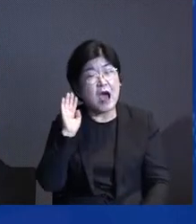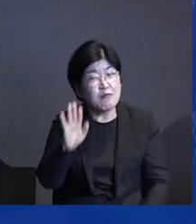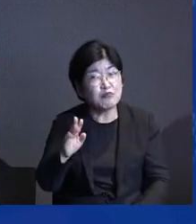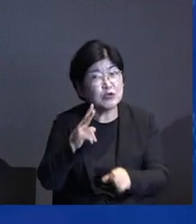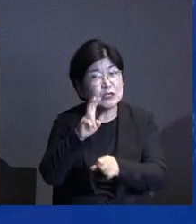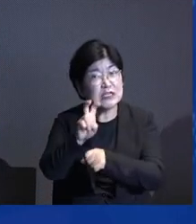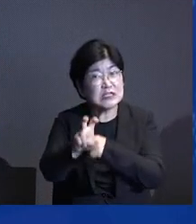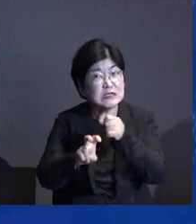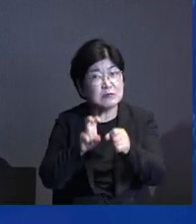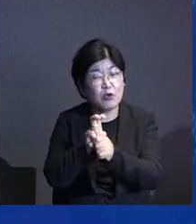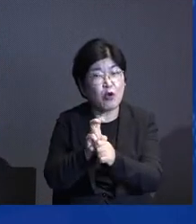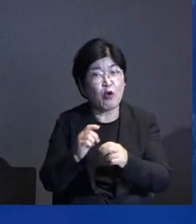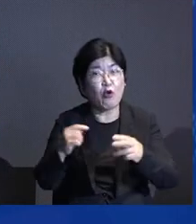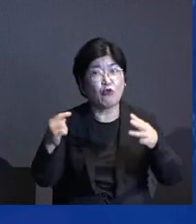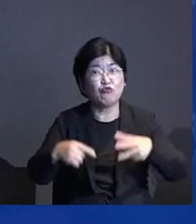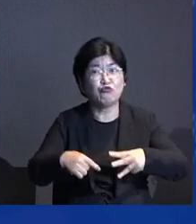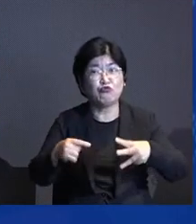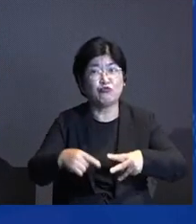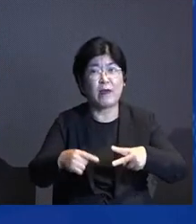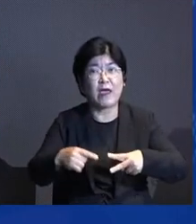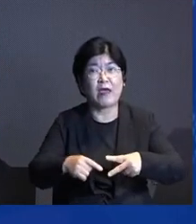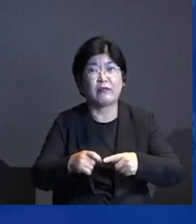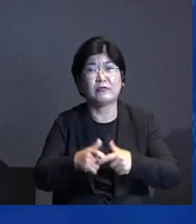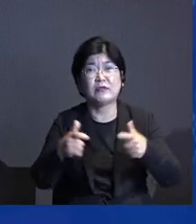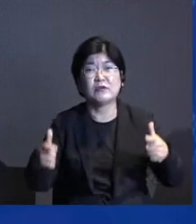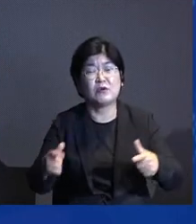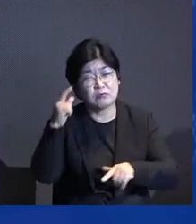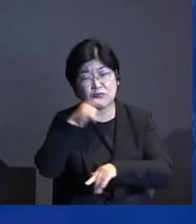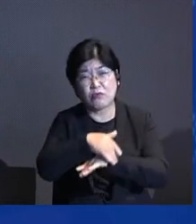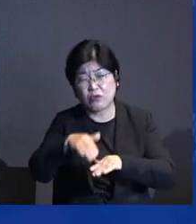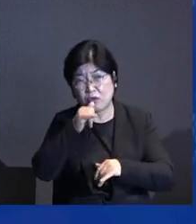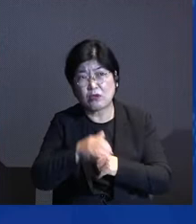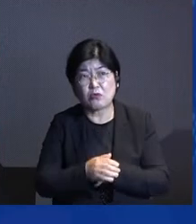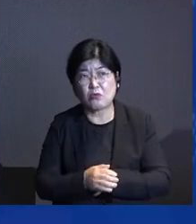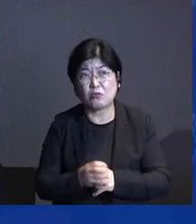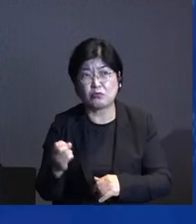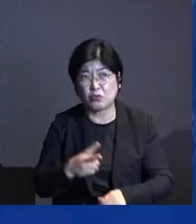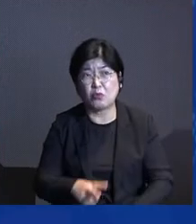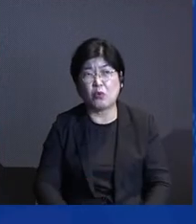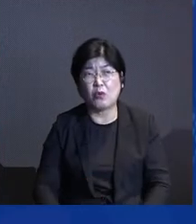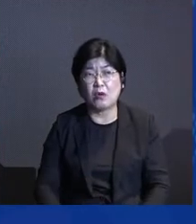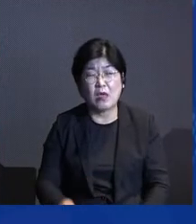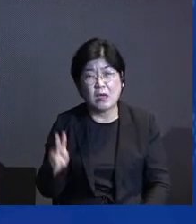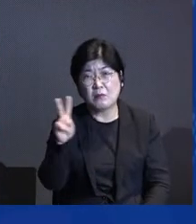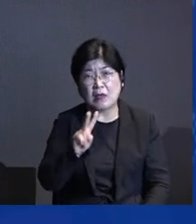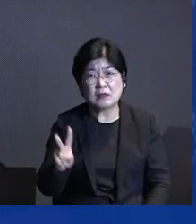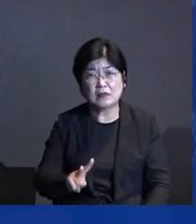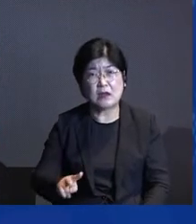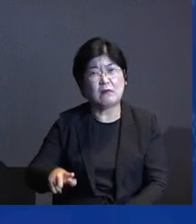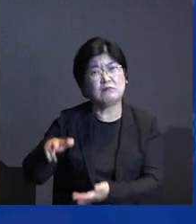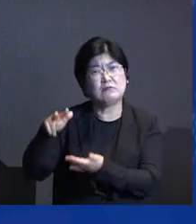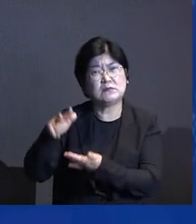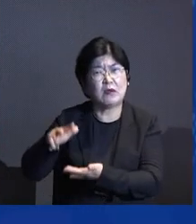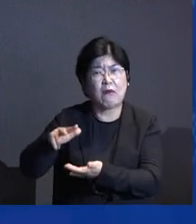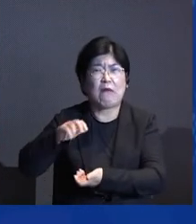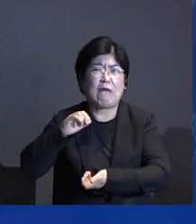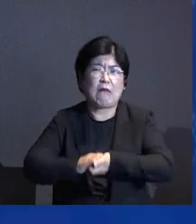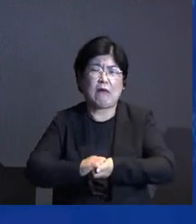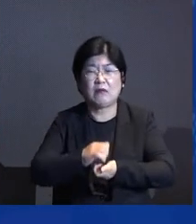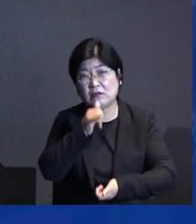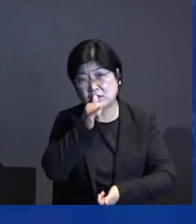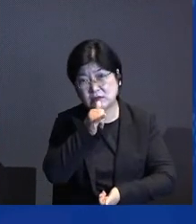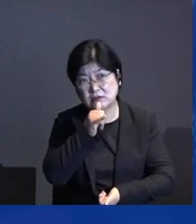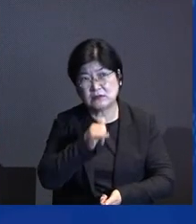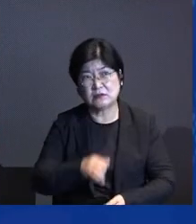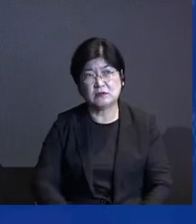income country with limited resources. As a result, we are facing with the situation of getting old before